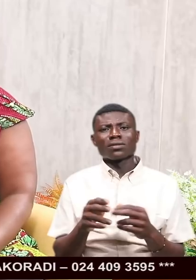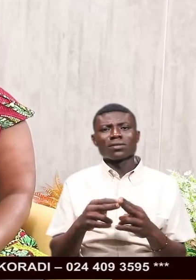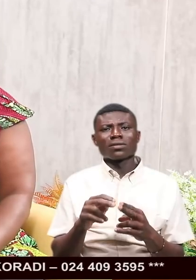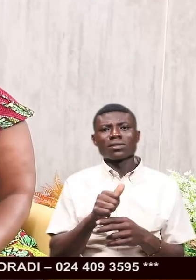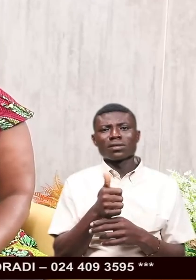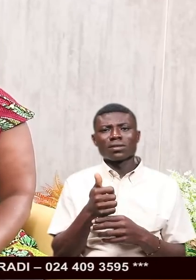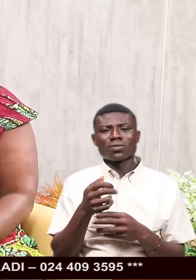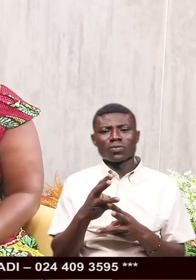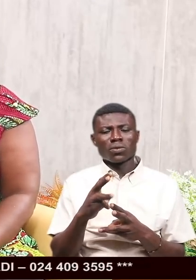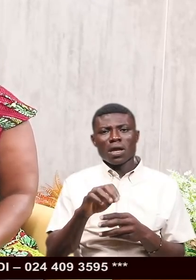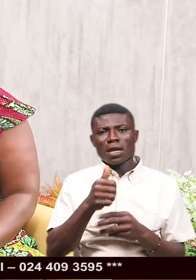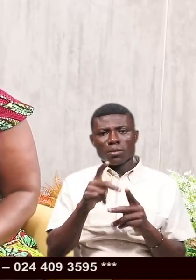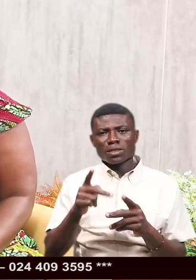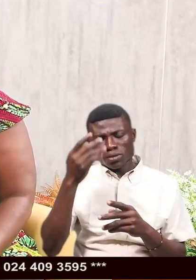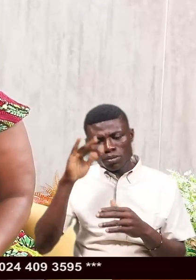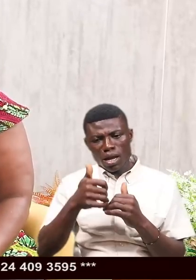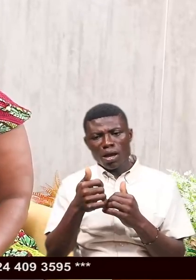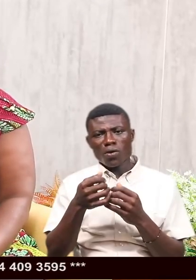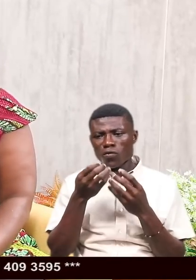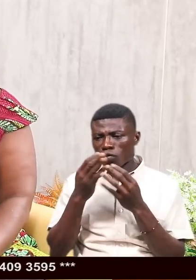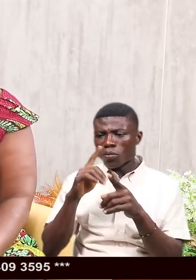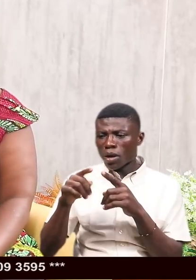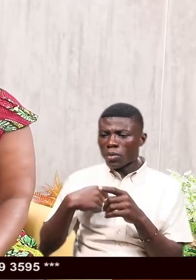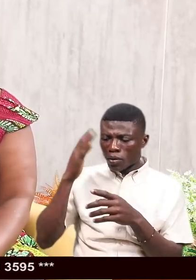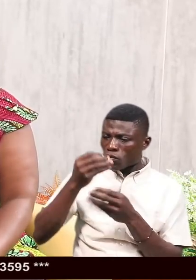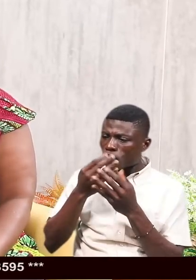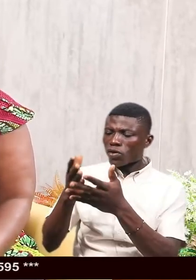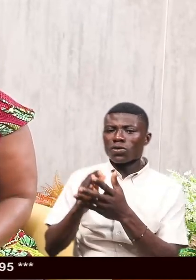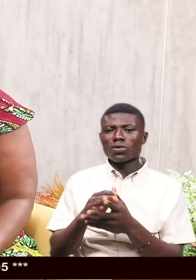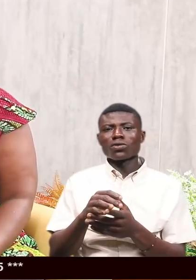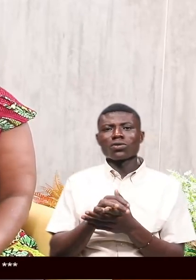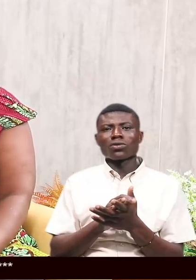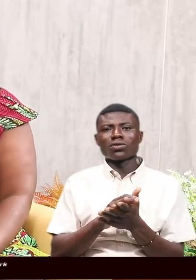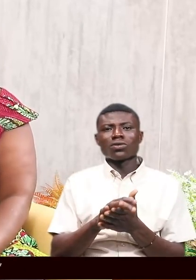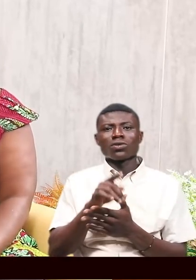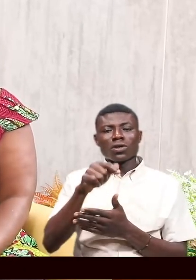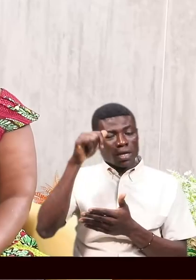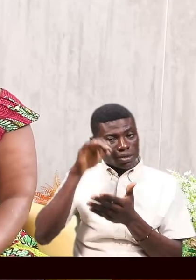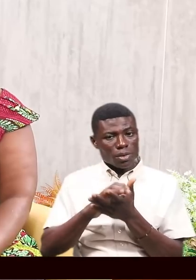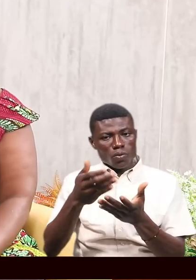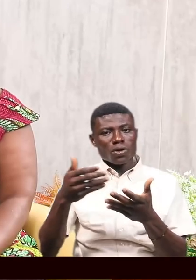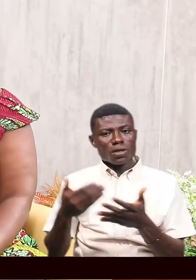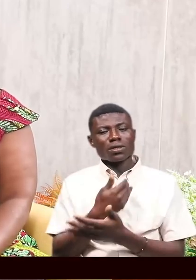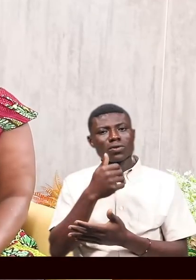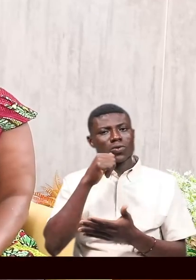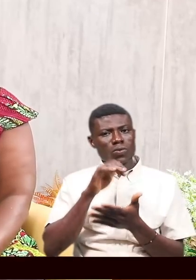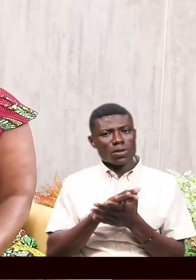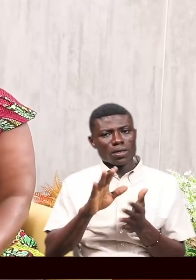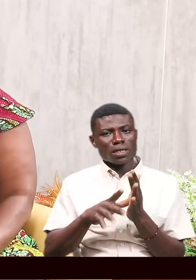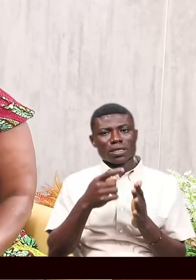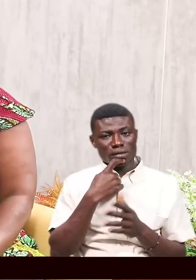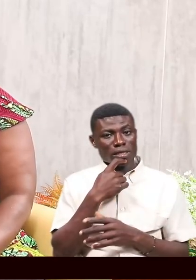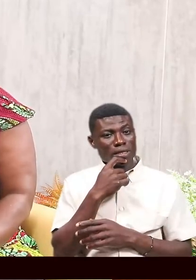hu kwa obefa so a obeka so me de meeting wacho ukunu opo yere fofo ami se